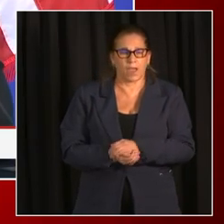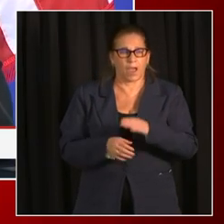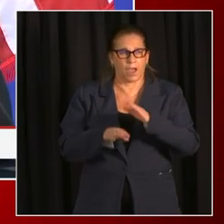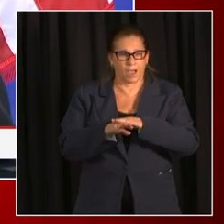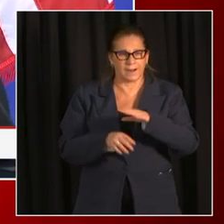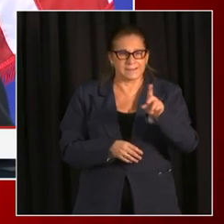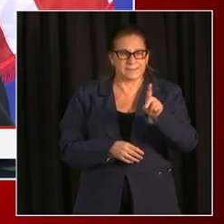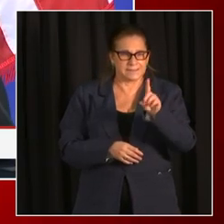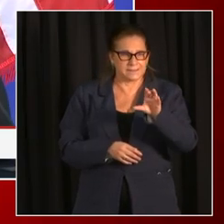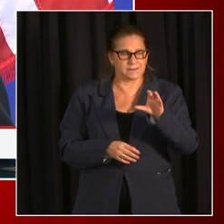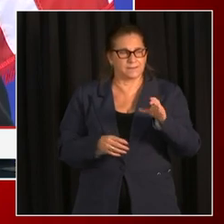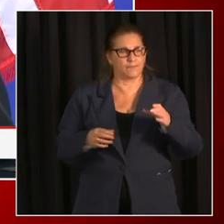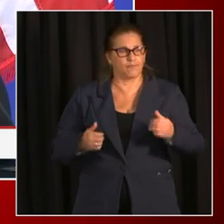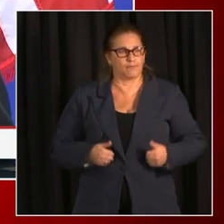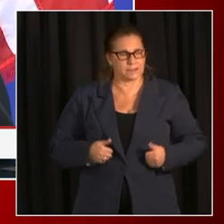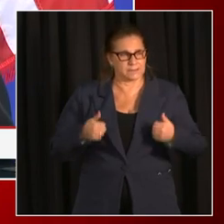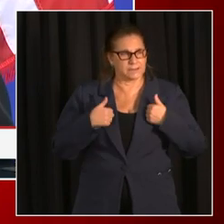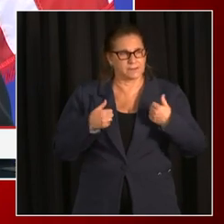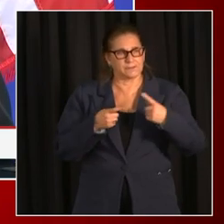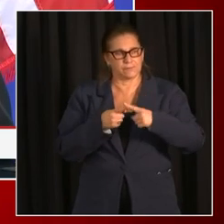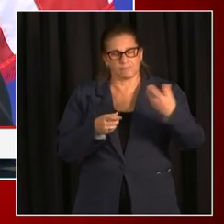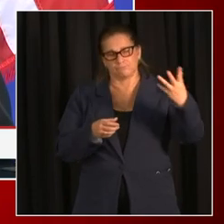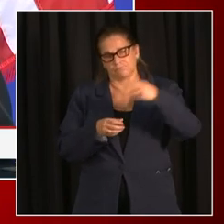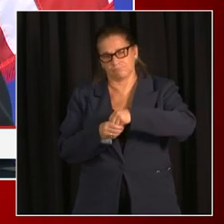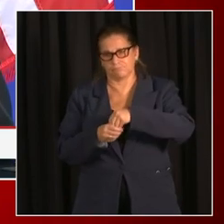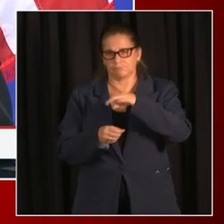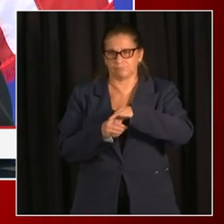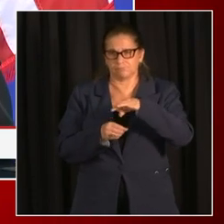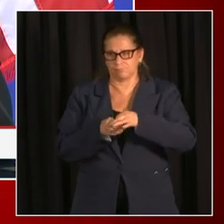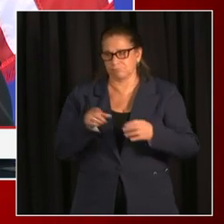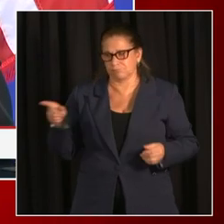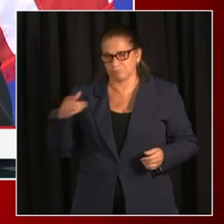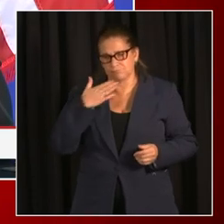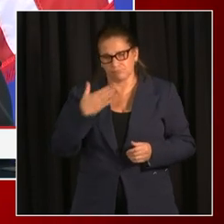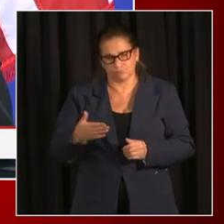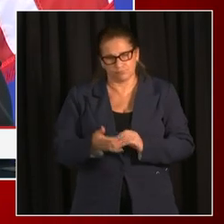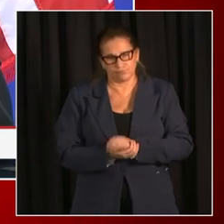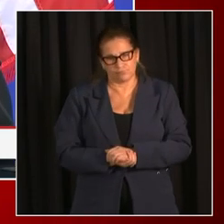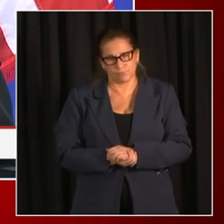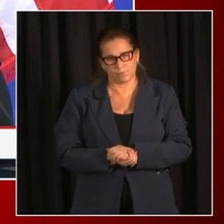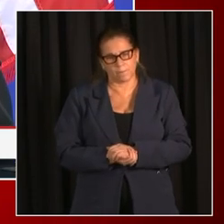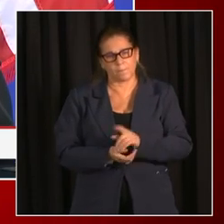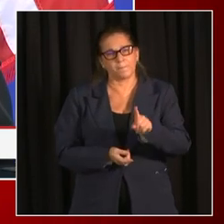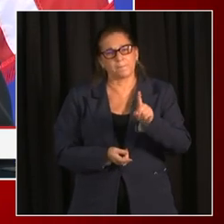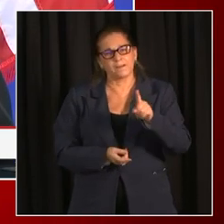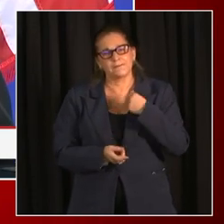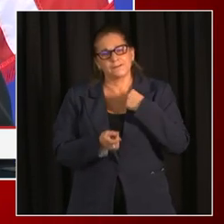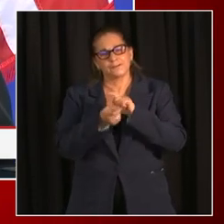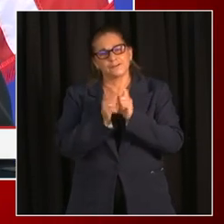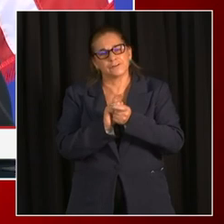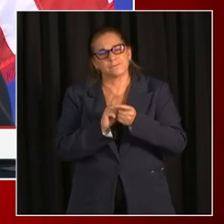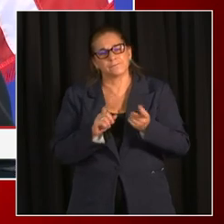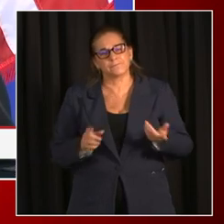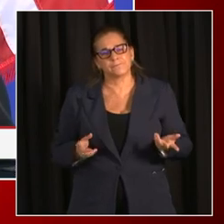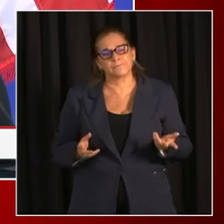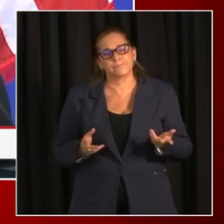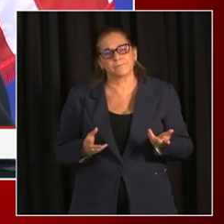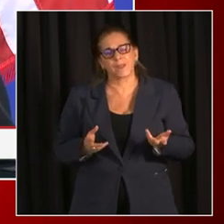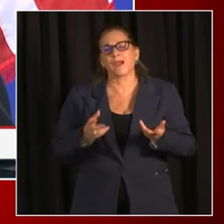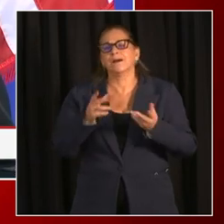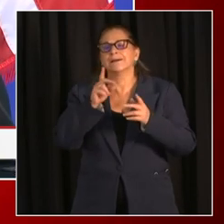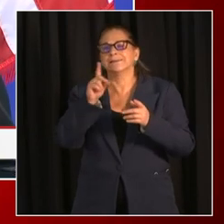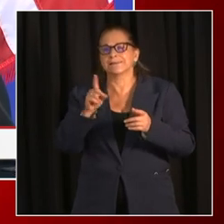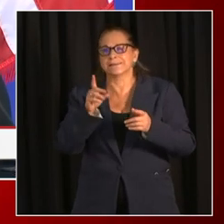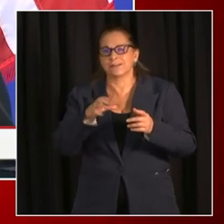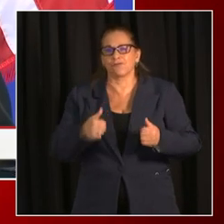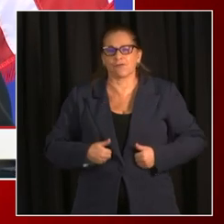are involved in, involved is not the word, but DC residents are informed of all of their